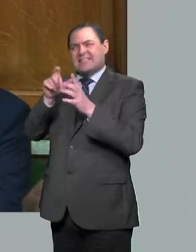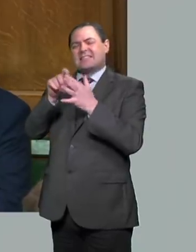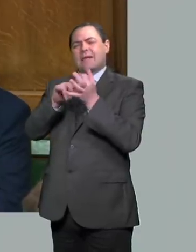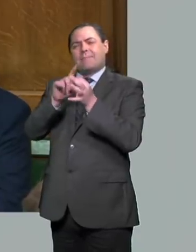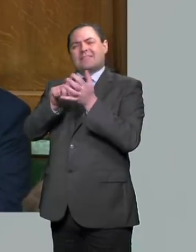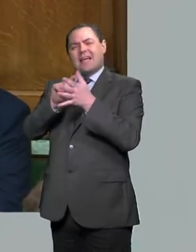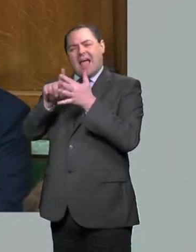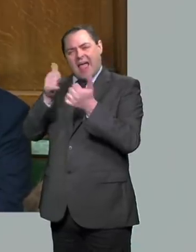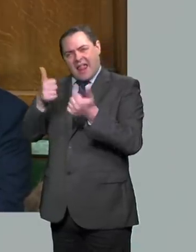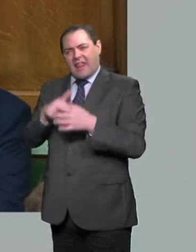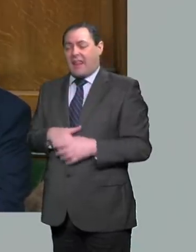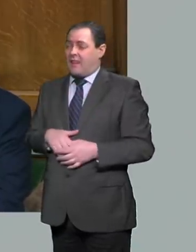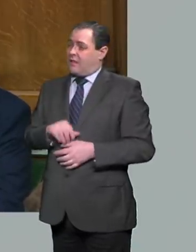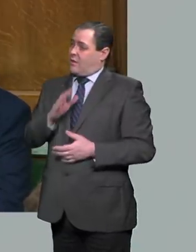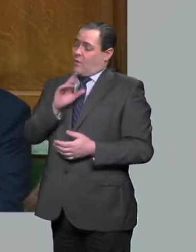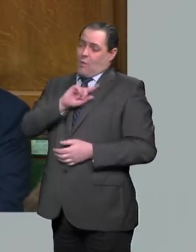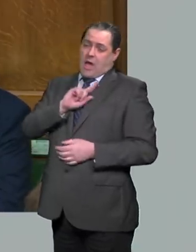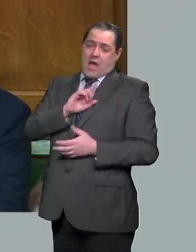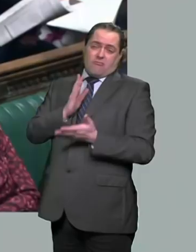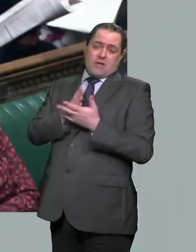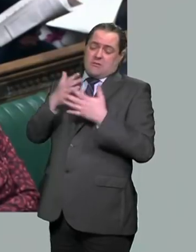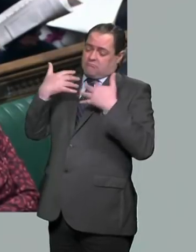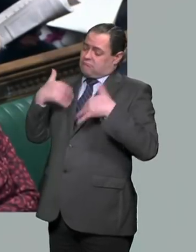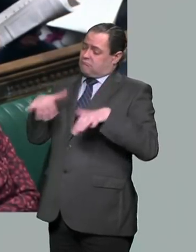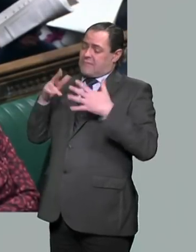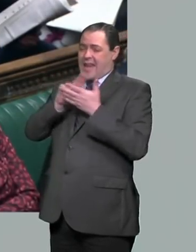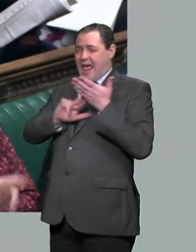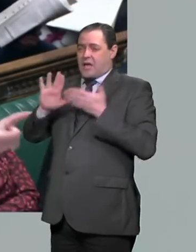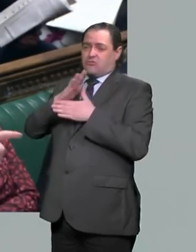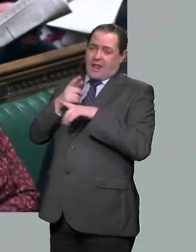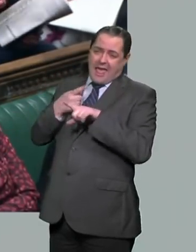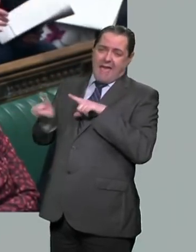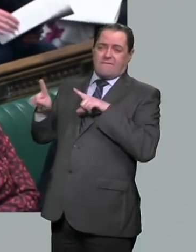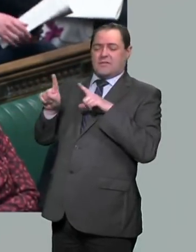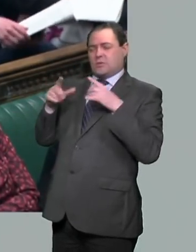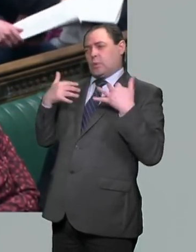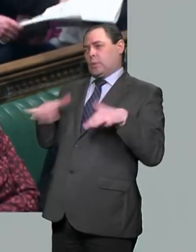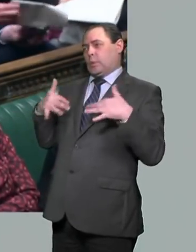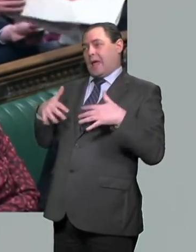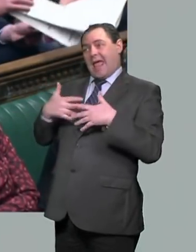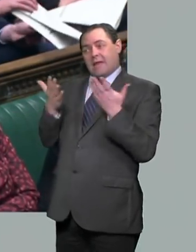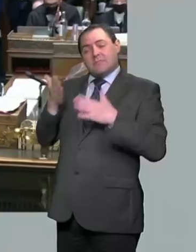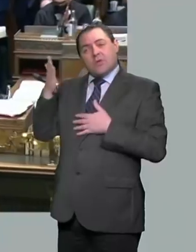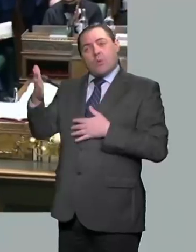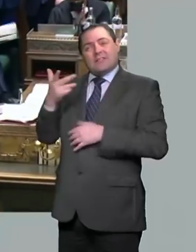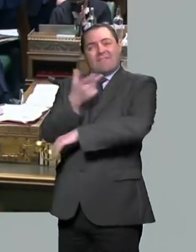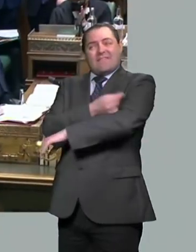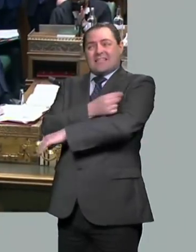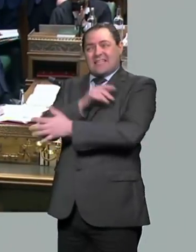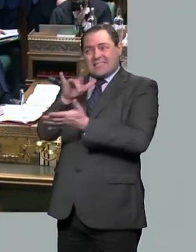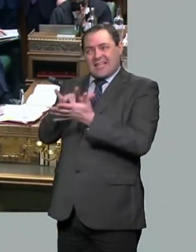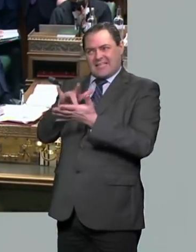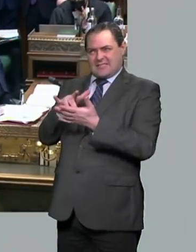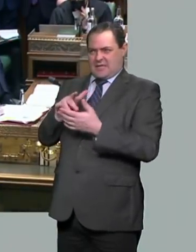Mr. Speaker, because it was an extraordinary national effort, and anybody who visited a vaccine centre will know that feeling